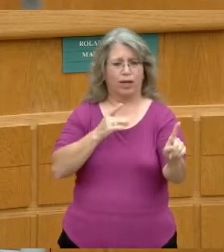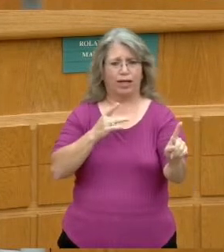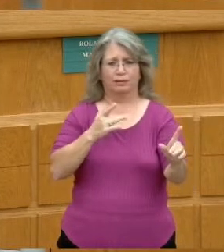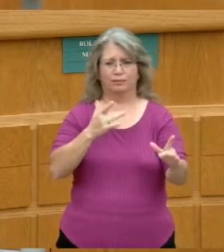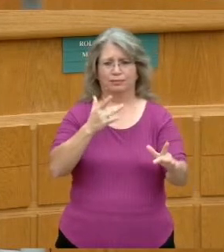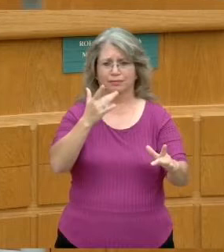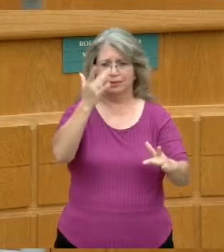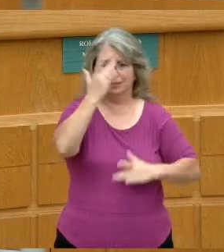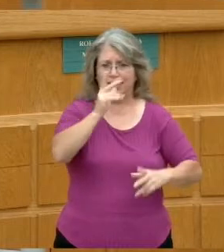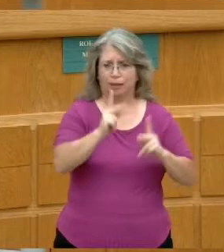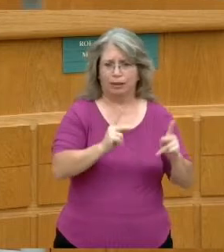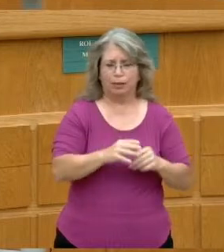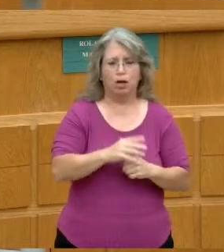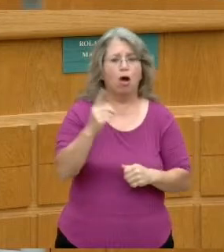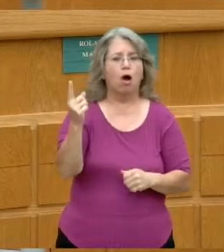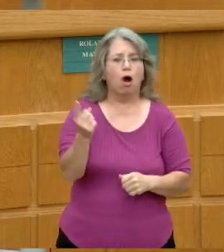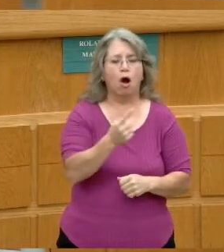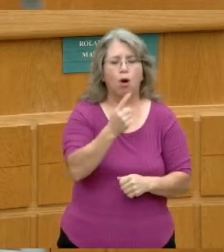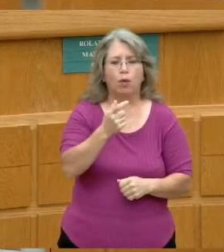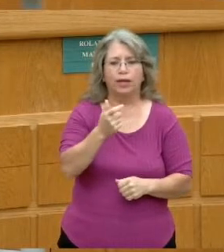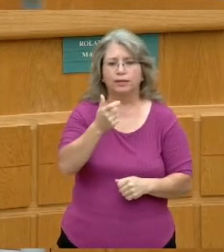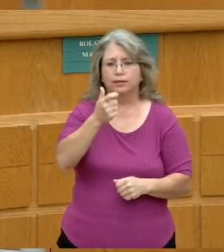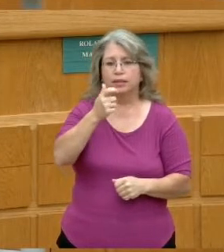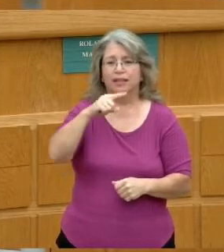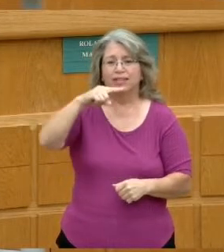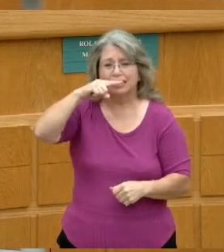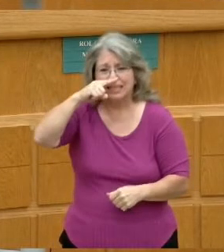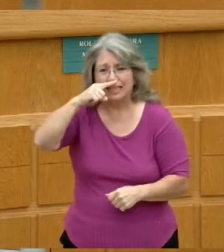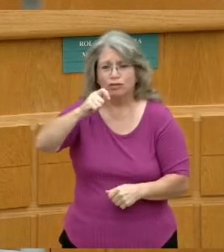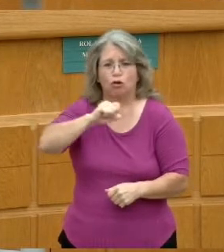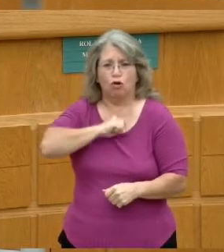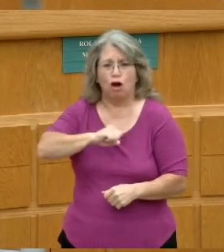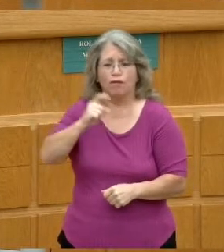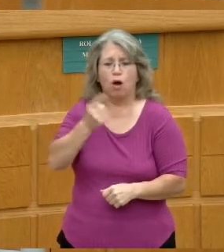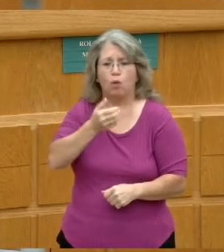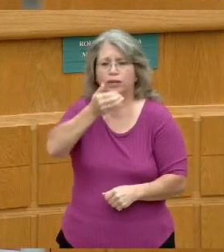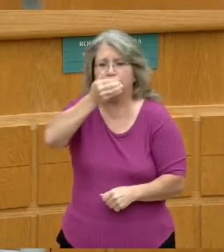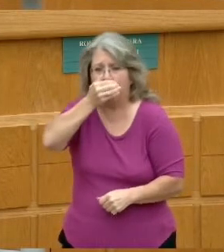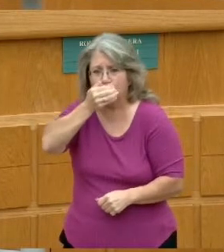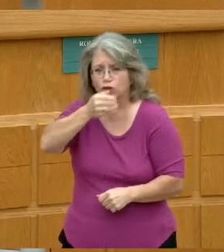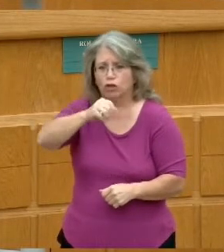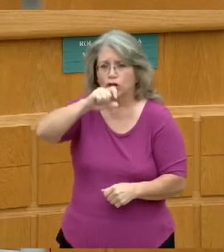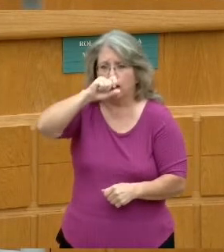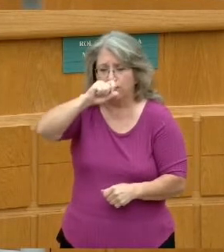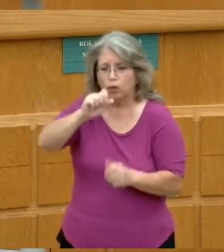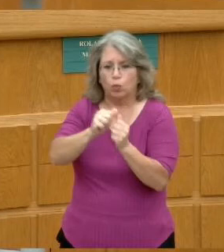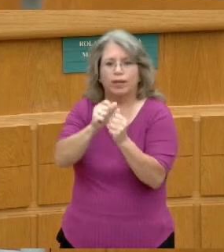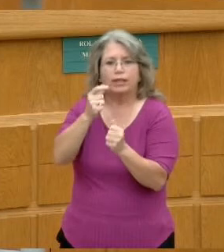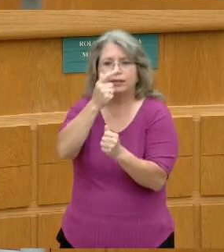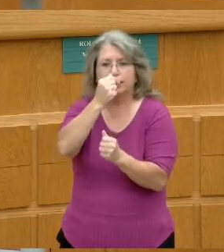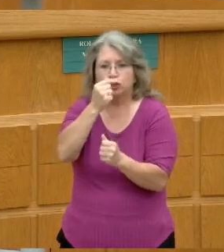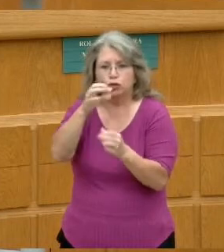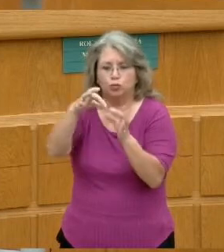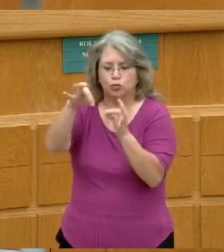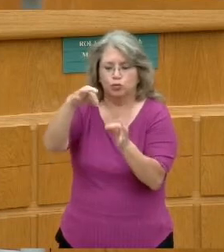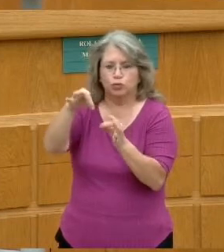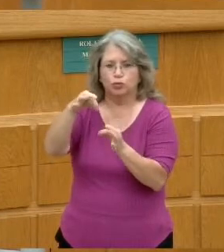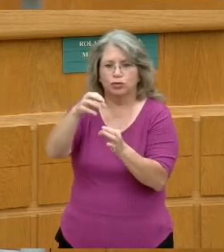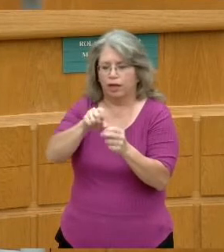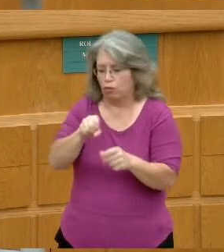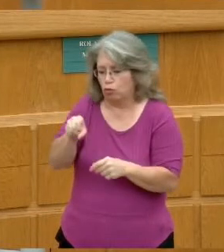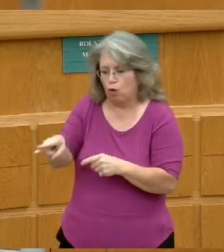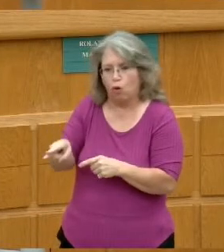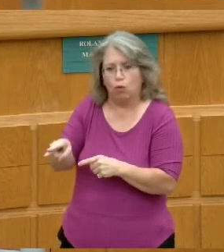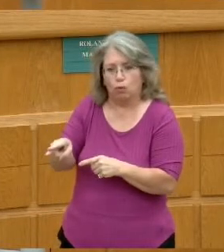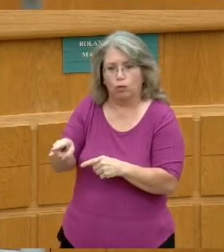Always cover your cough and sneezes with a tissue, then throw the tissue in the trash and wash your hands again. If you are sick,